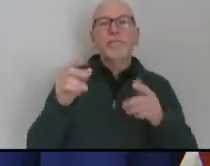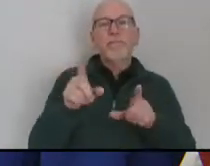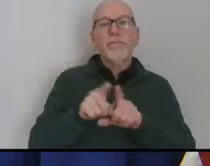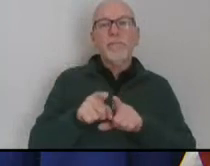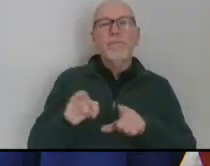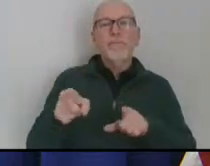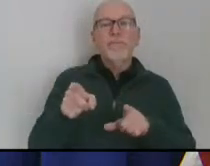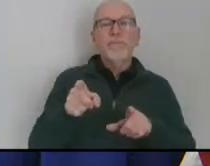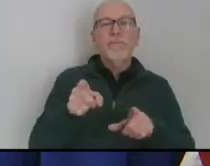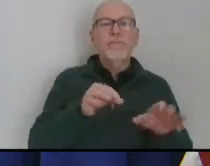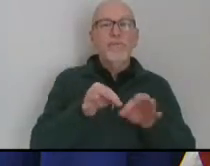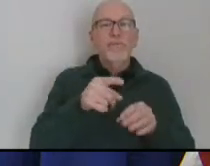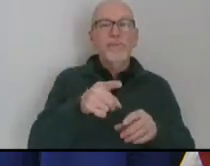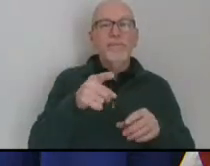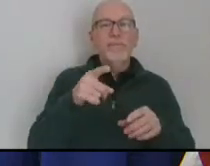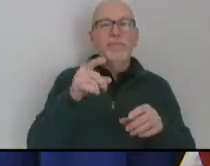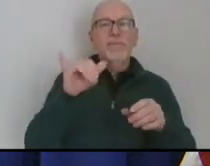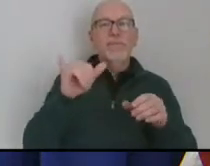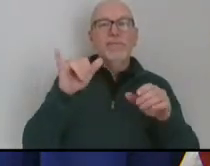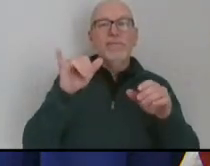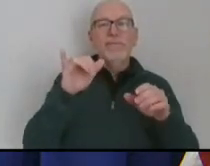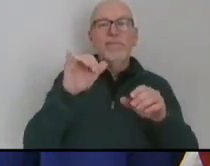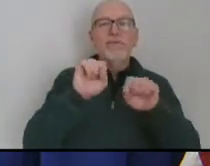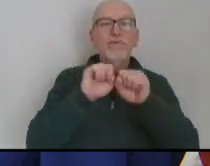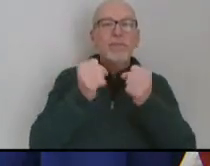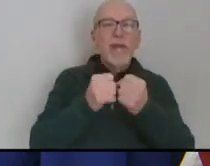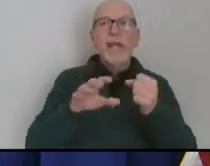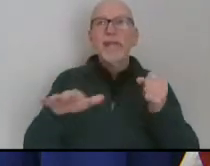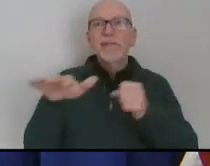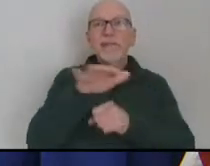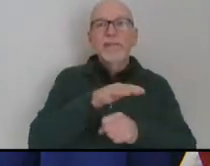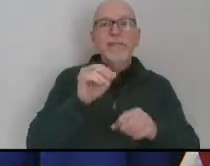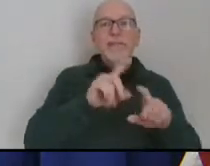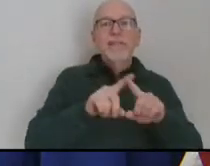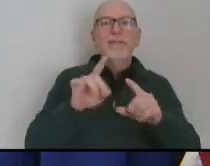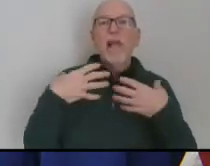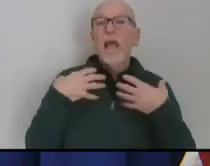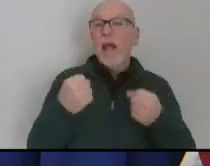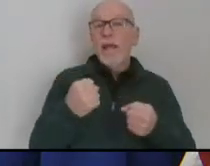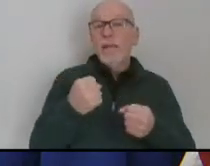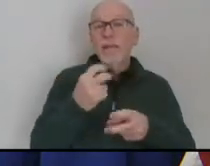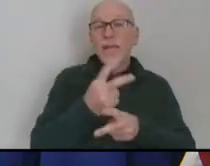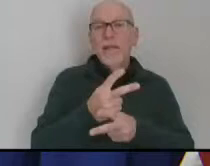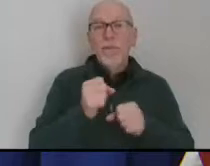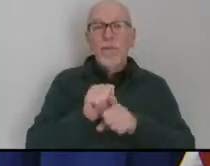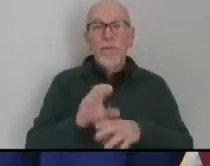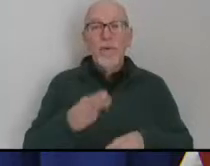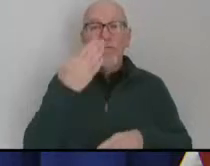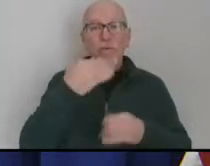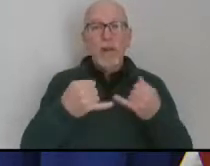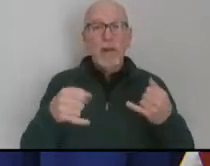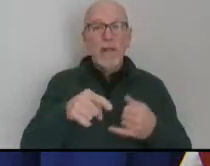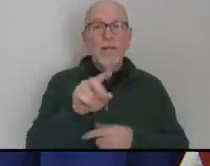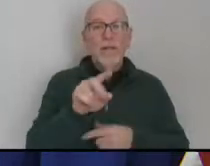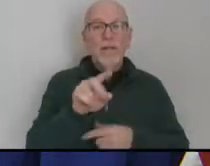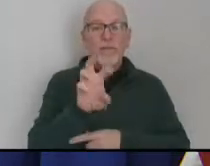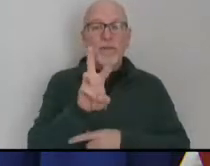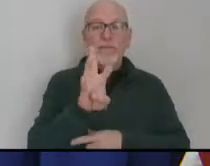described them to me, the vectors in society, and most importantly, the healthcare workers, those folks on the front lines,